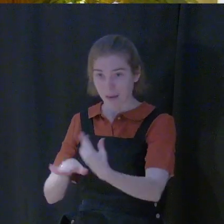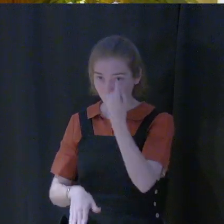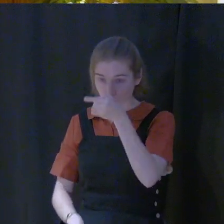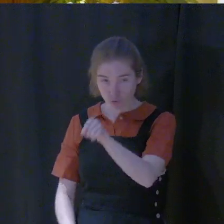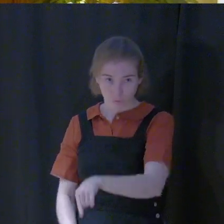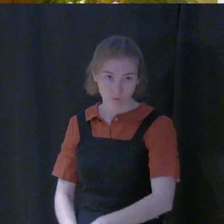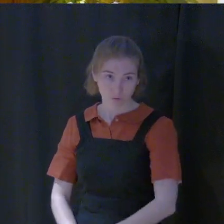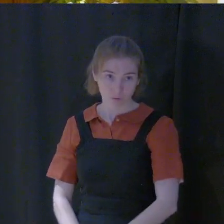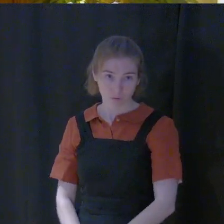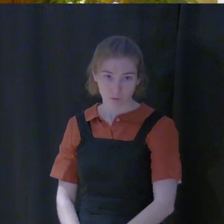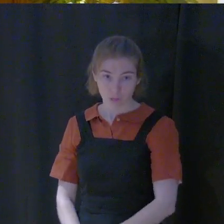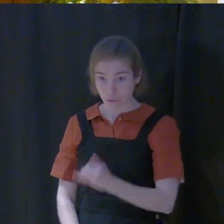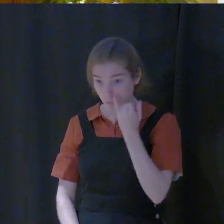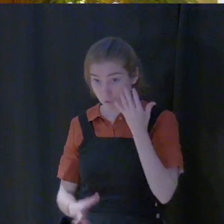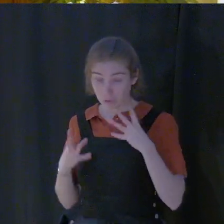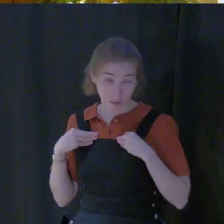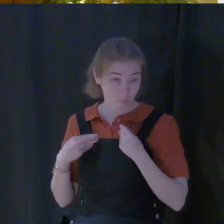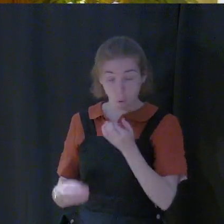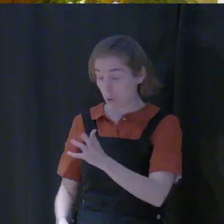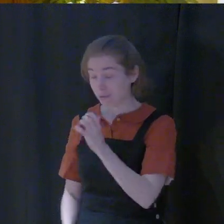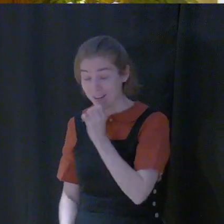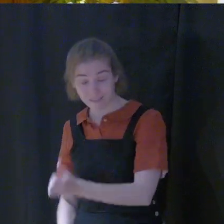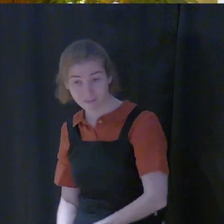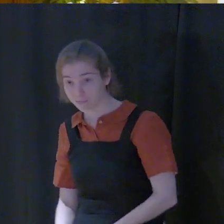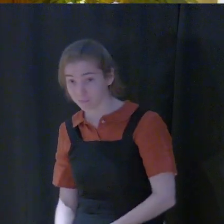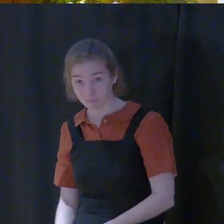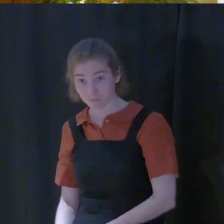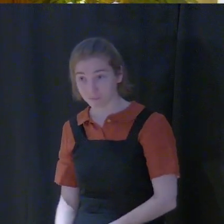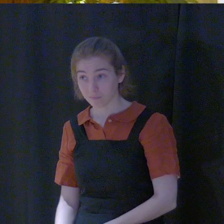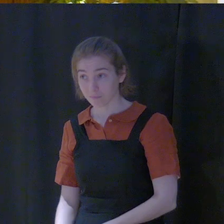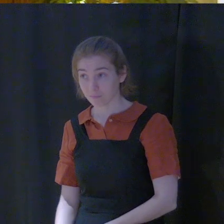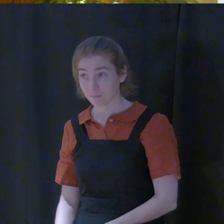you, whether you accepted him or not.